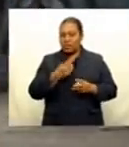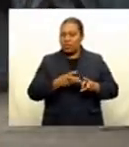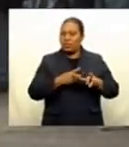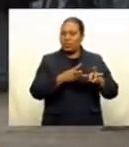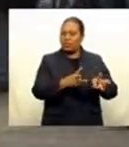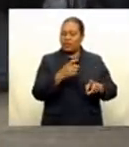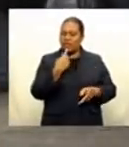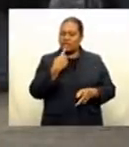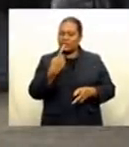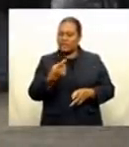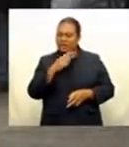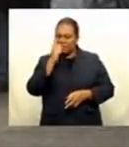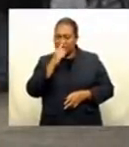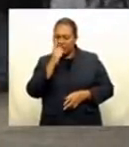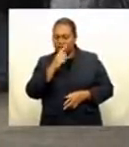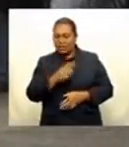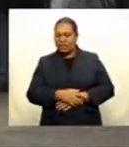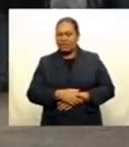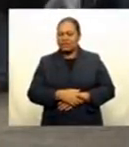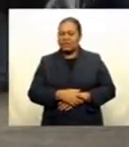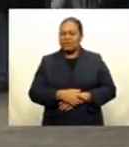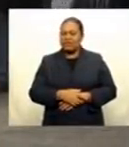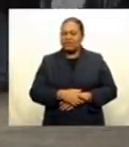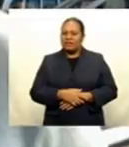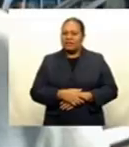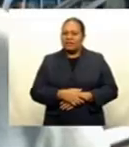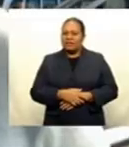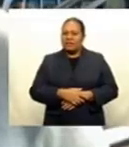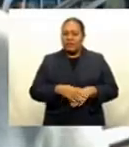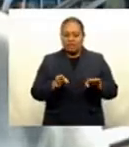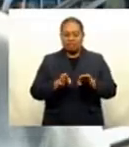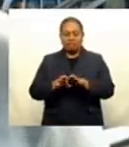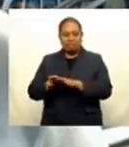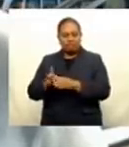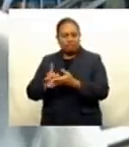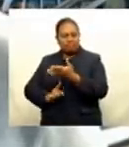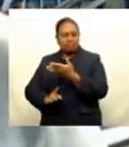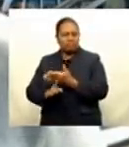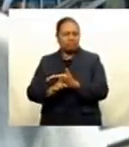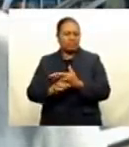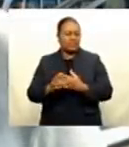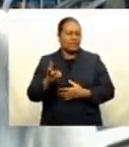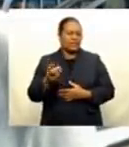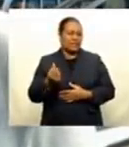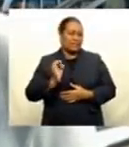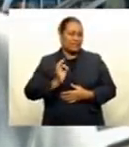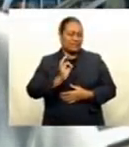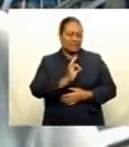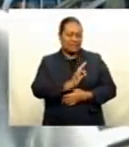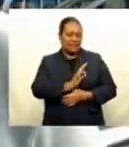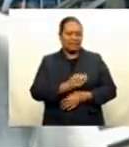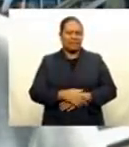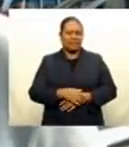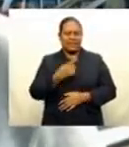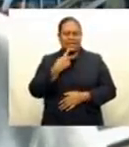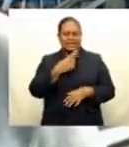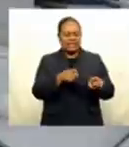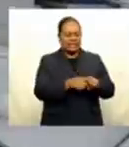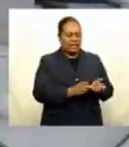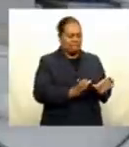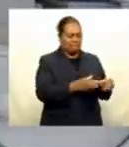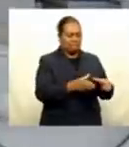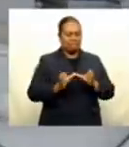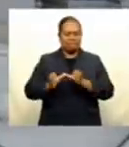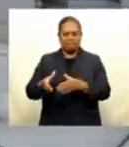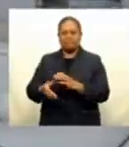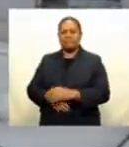the customers come by bus or in public transport as well, and so our staff would be in the same bubble sort of thing.